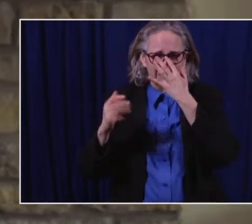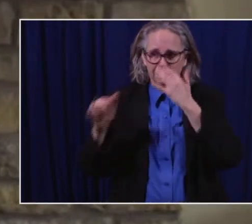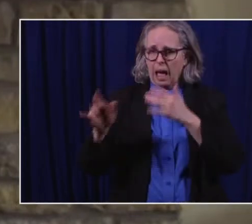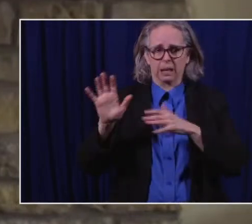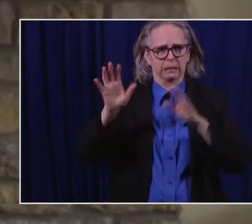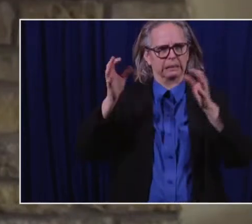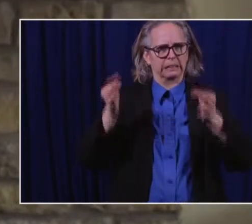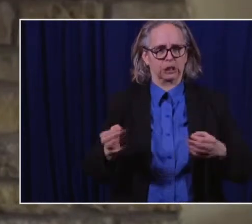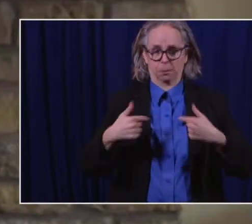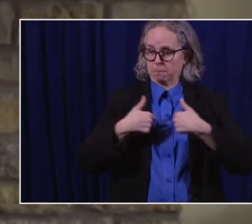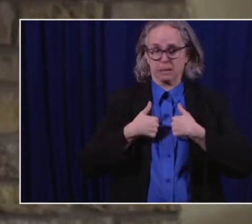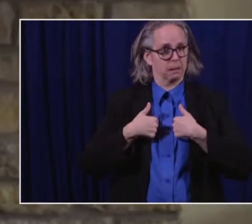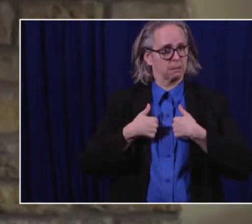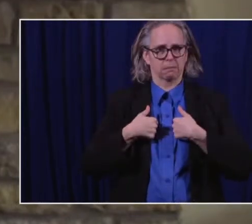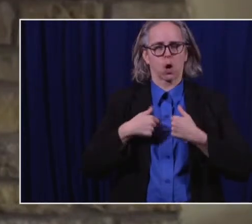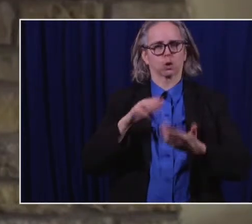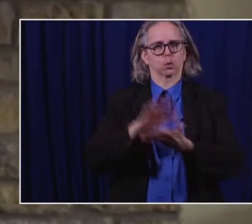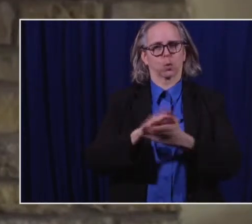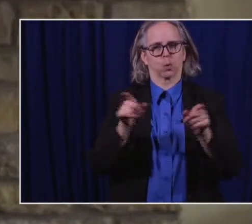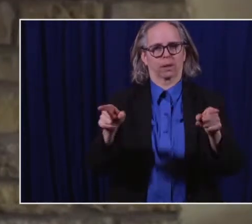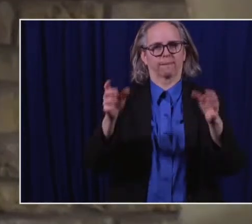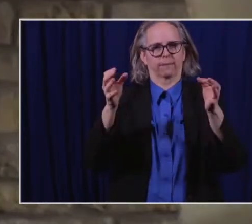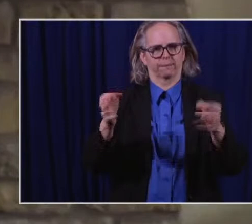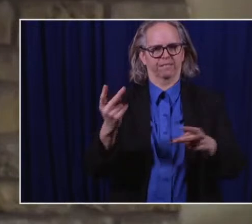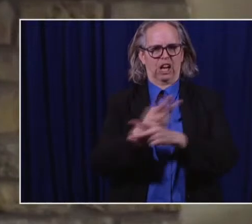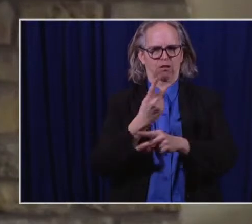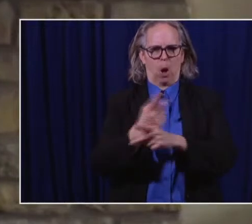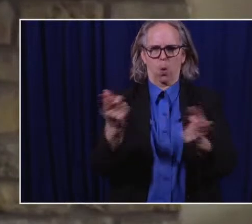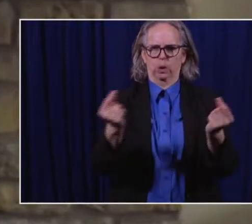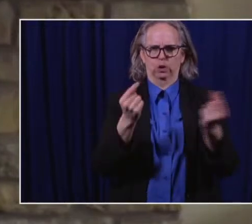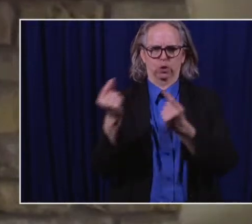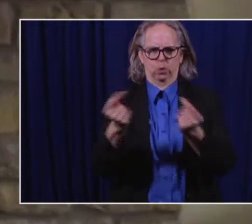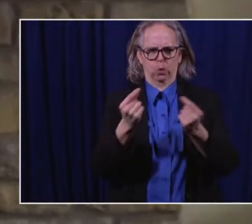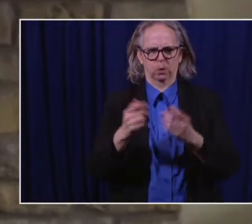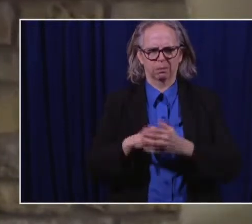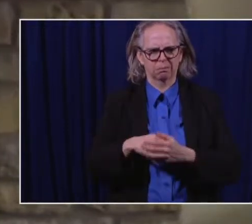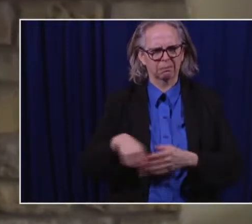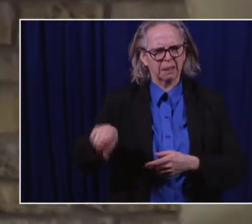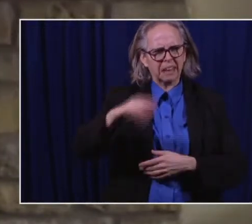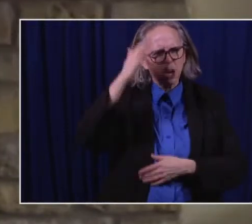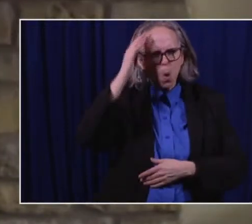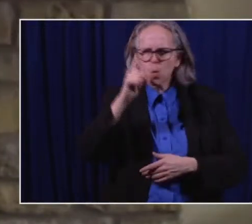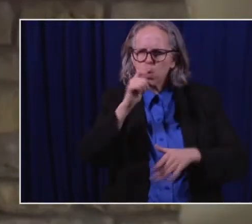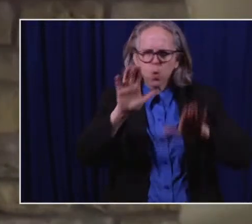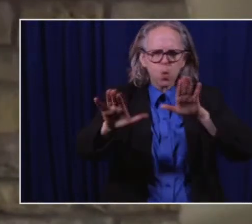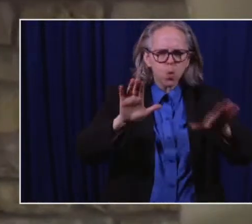schools to make a good faith effort in regard to who needs to be vaccinated.